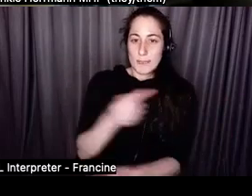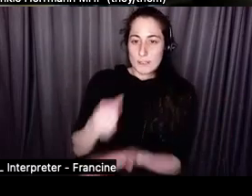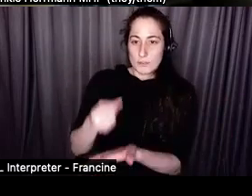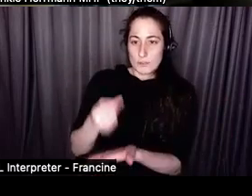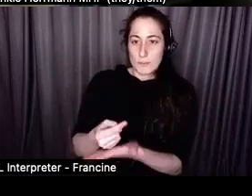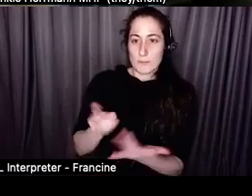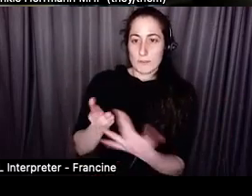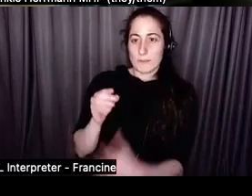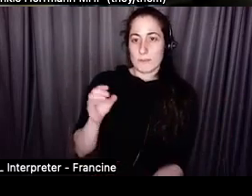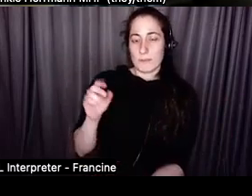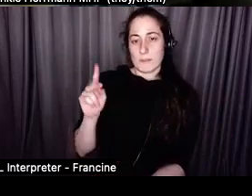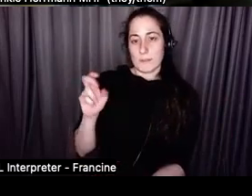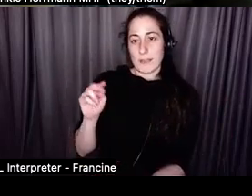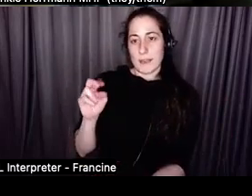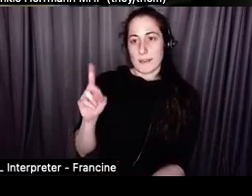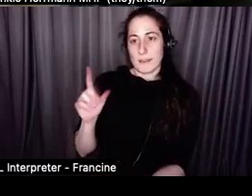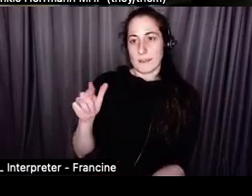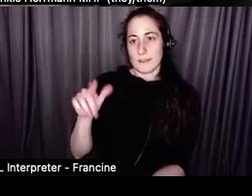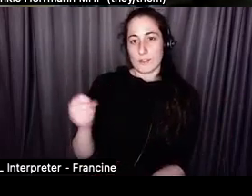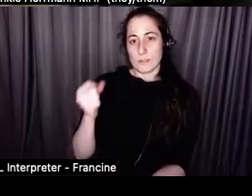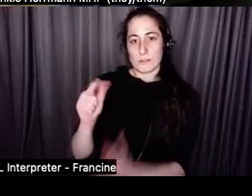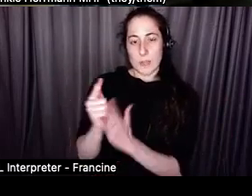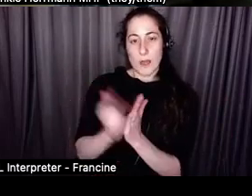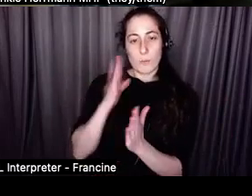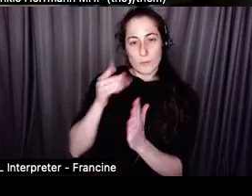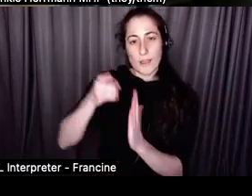do they automatically qualify for HARP?